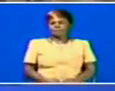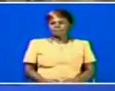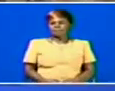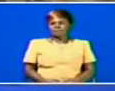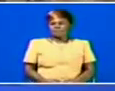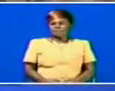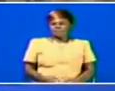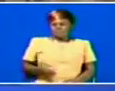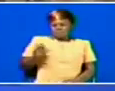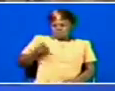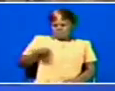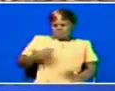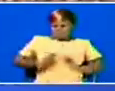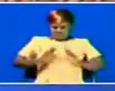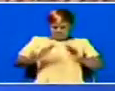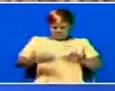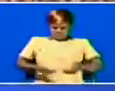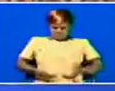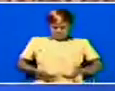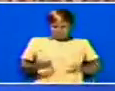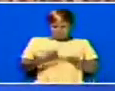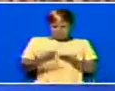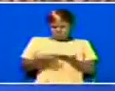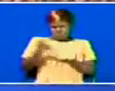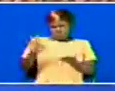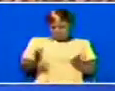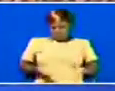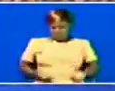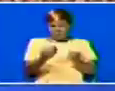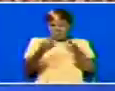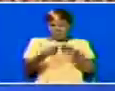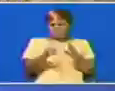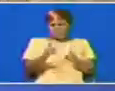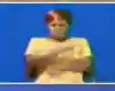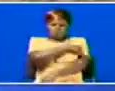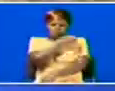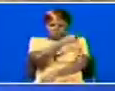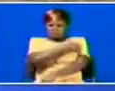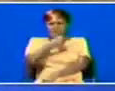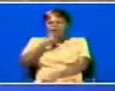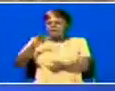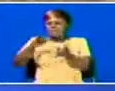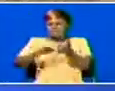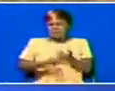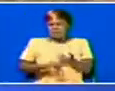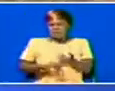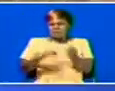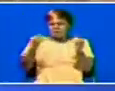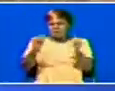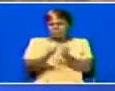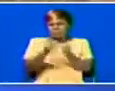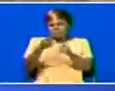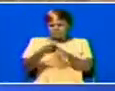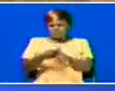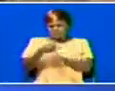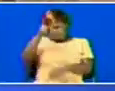Catherine Lesenia is expecting to deliver her baby 3 weeks from now, but she has to go to the hospital. Her husband accompanies her from their